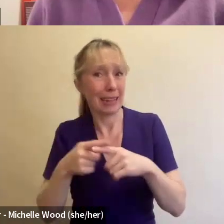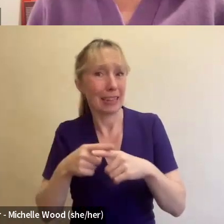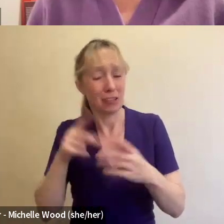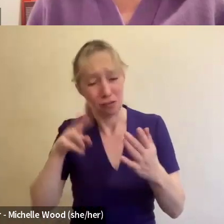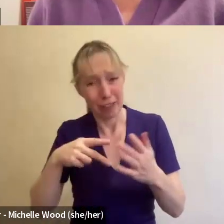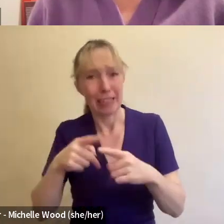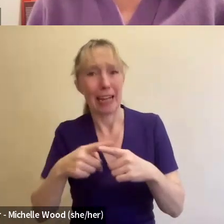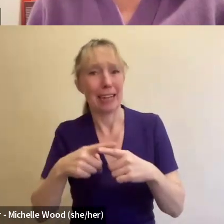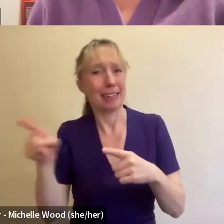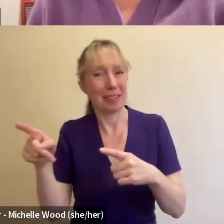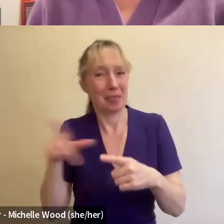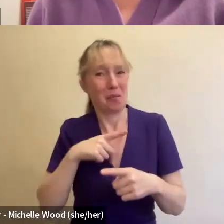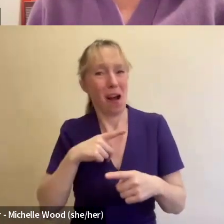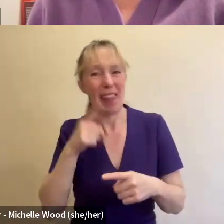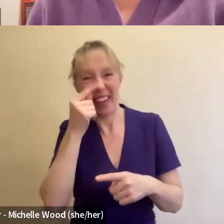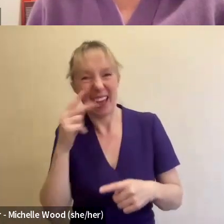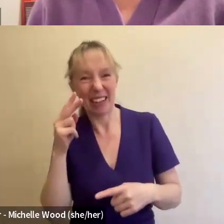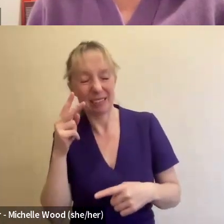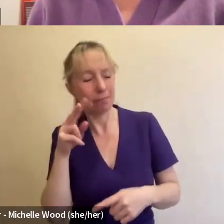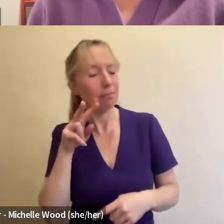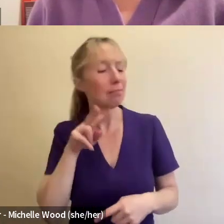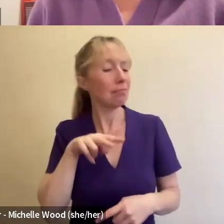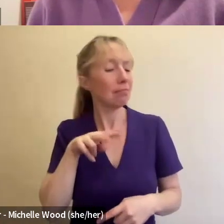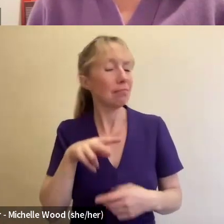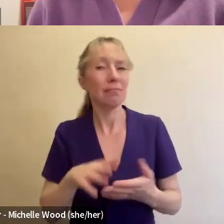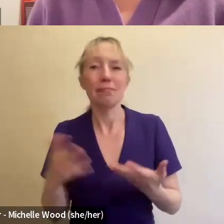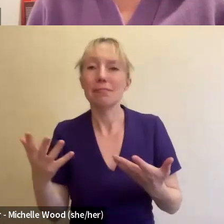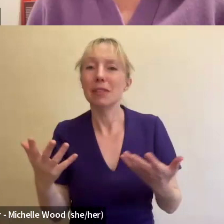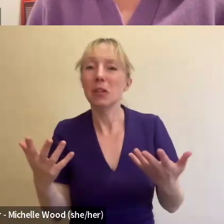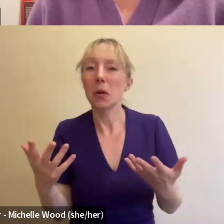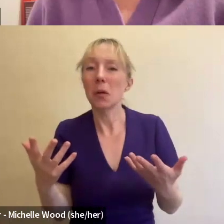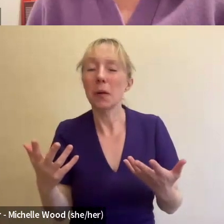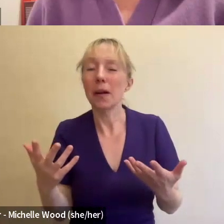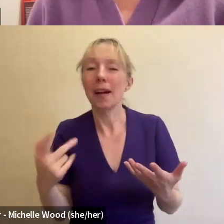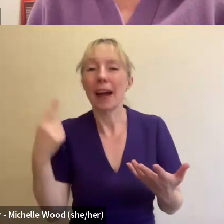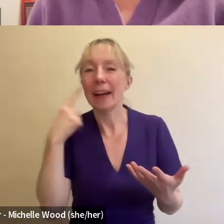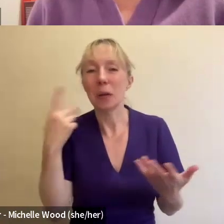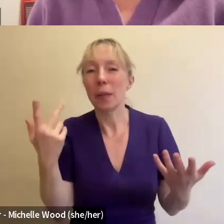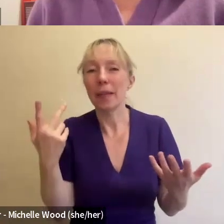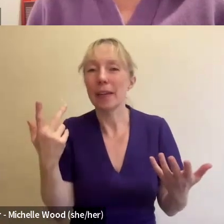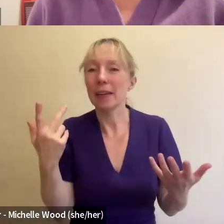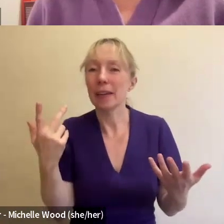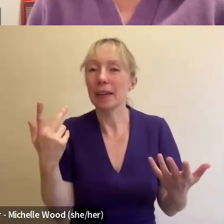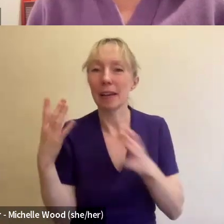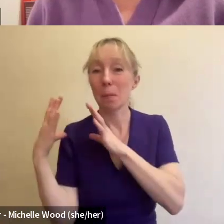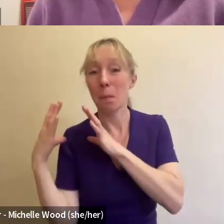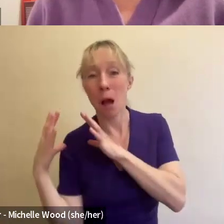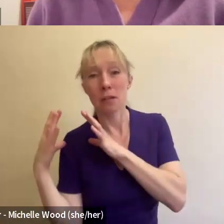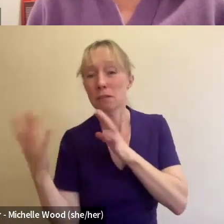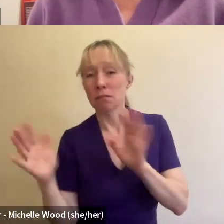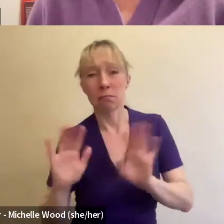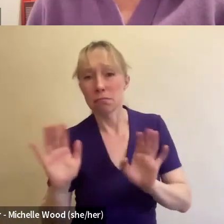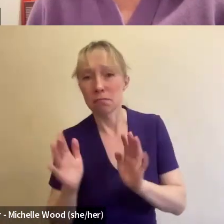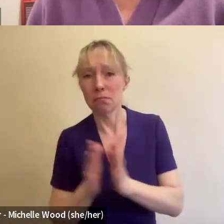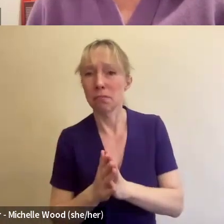too. And yeah, and it's something, I don't consider it as a burden or as like a